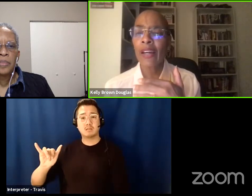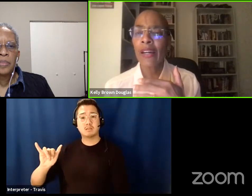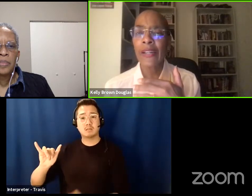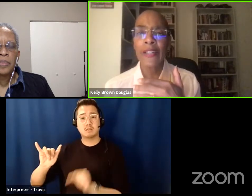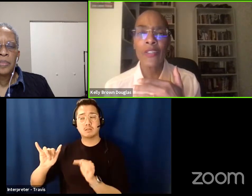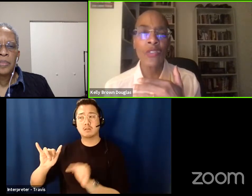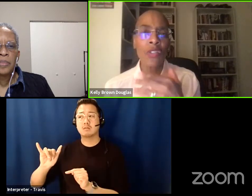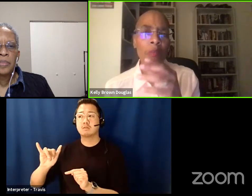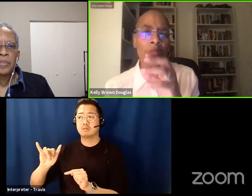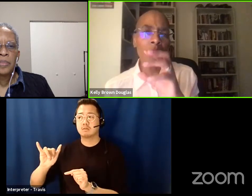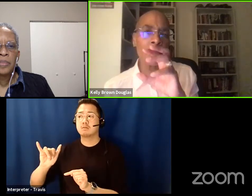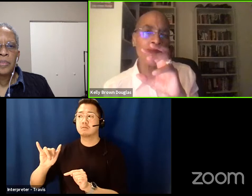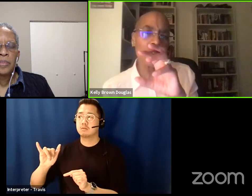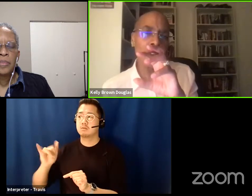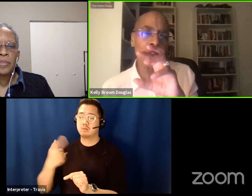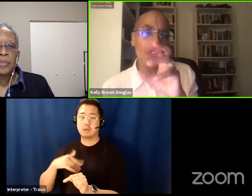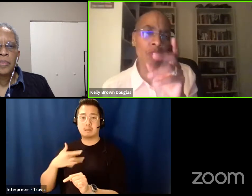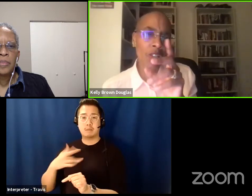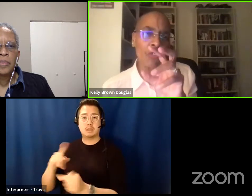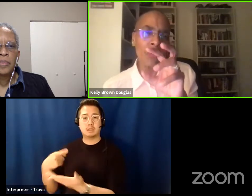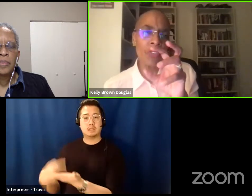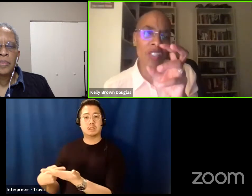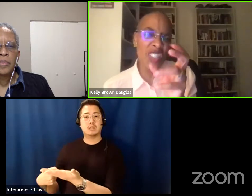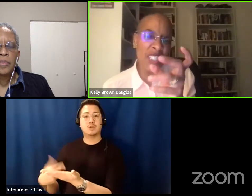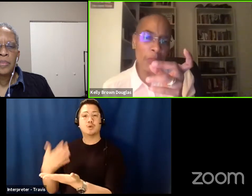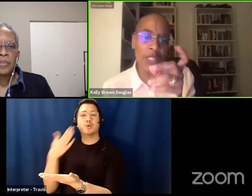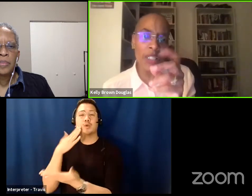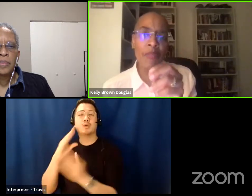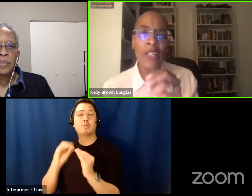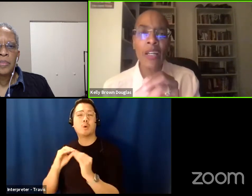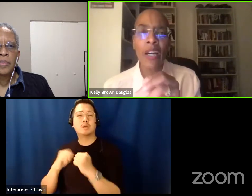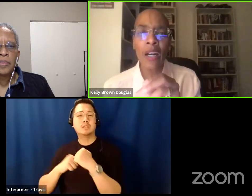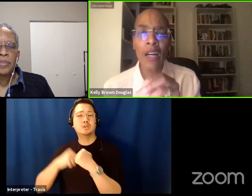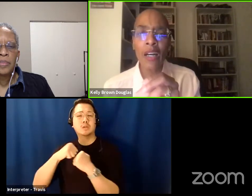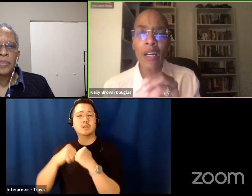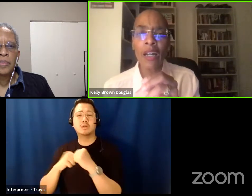in terms of sort of structural systemic